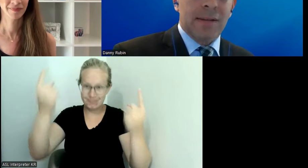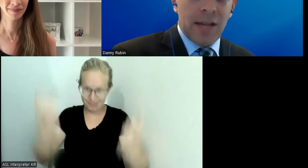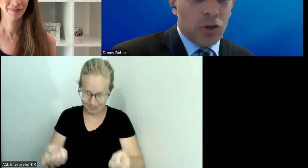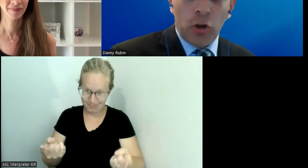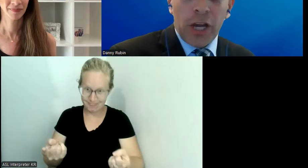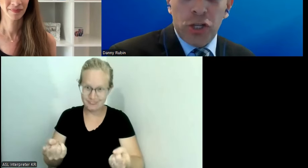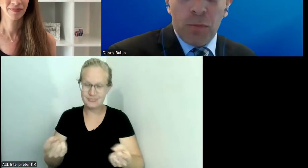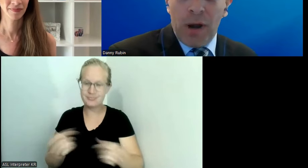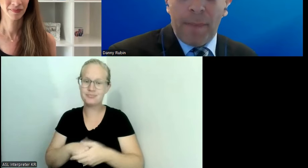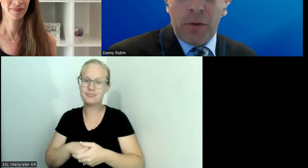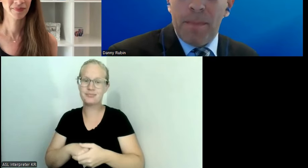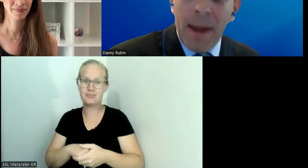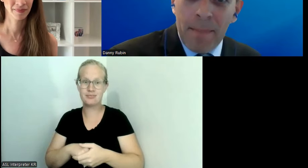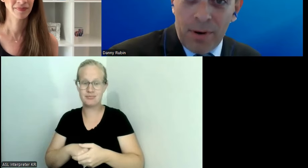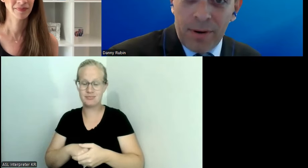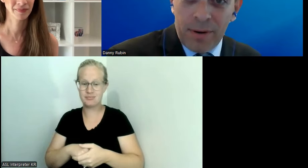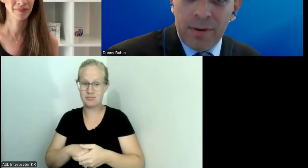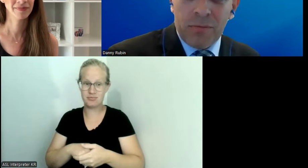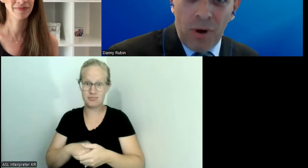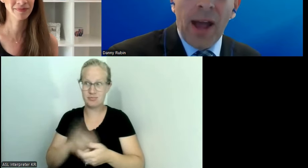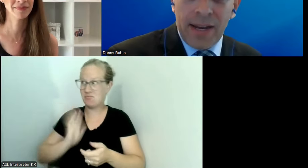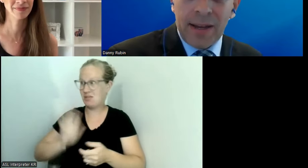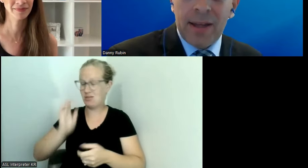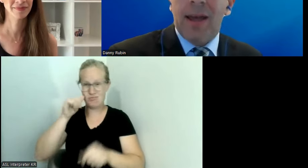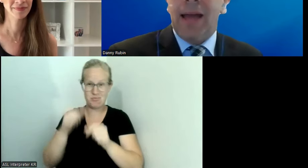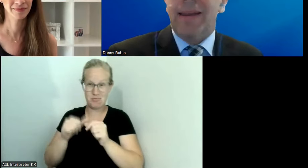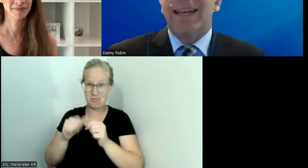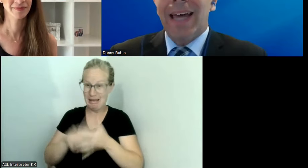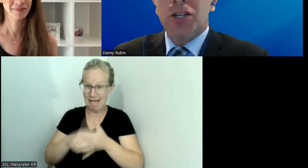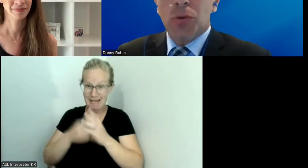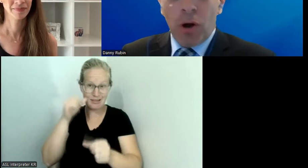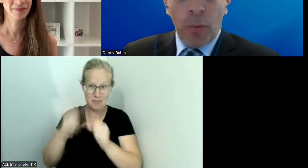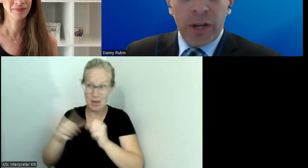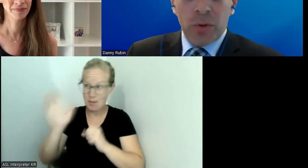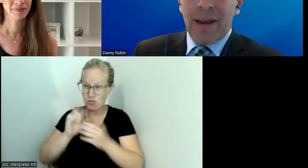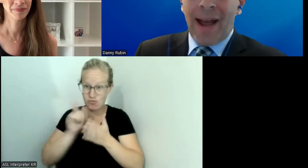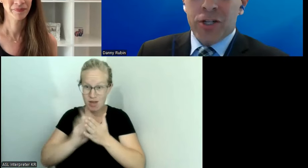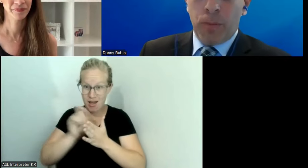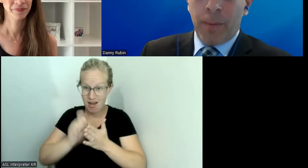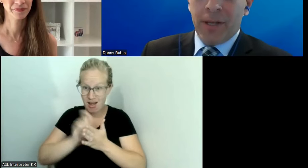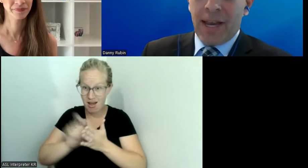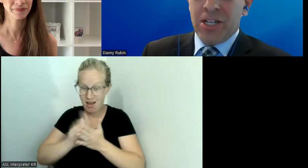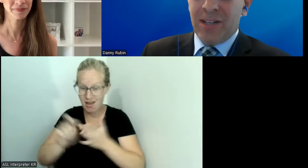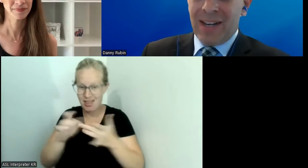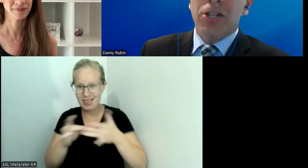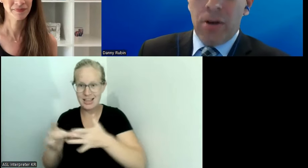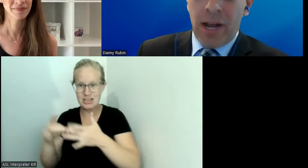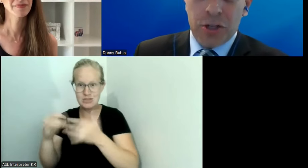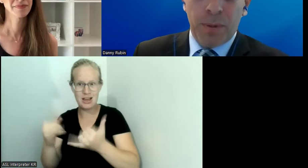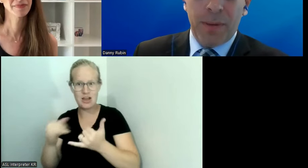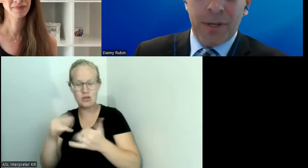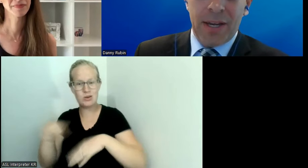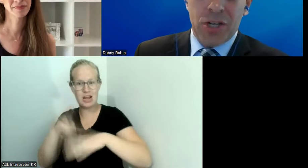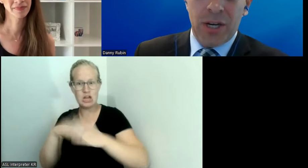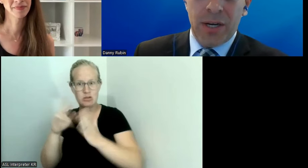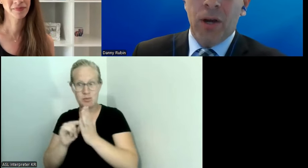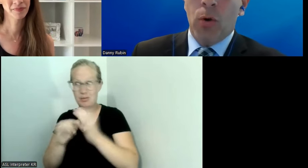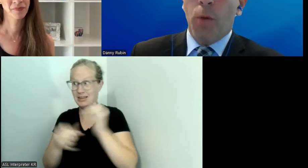And as early as you can probably remember writing, and that led you all the way to a national publication and international